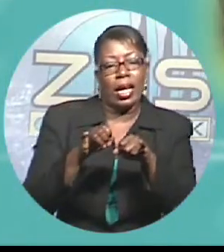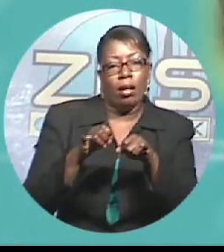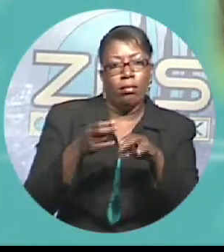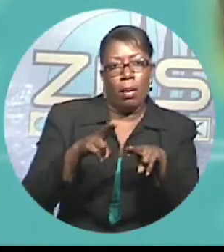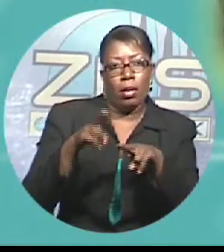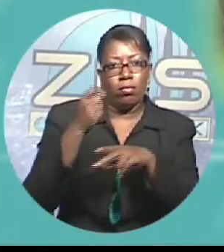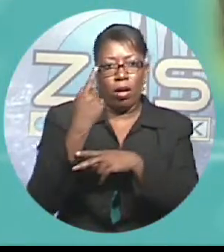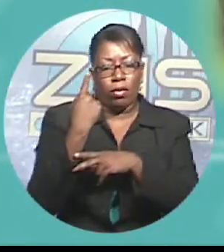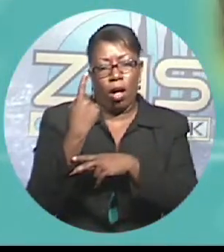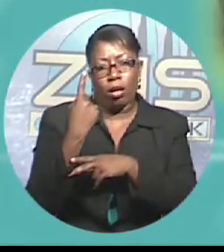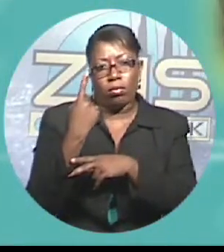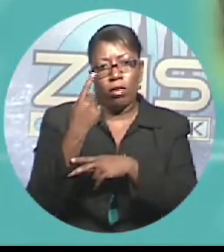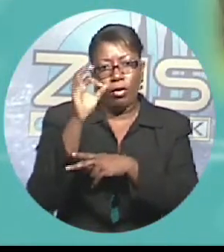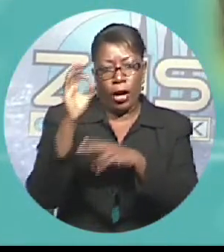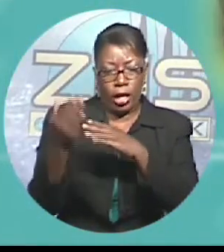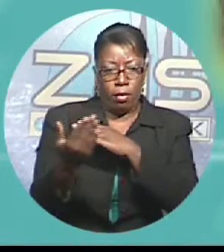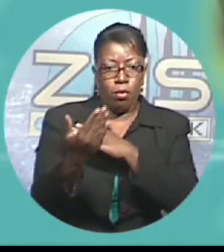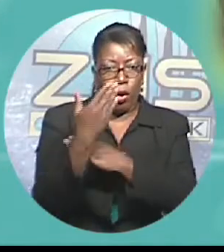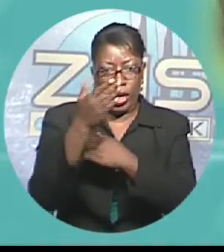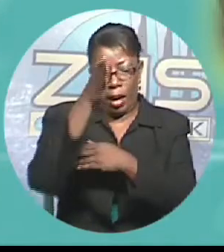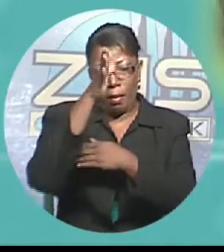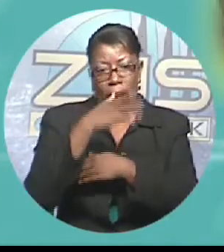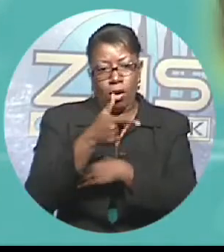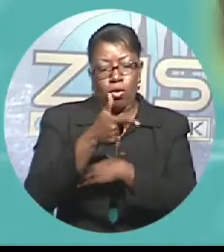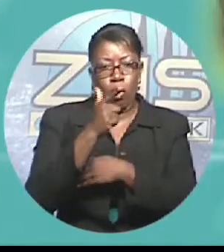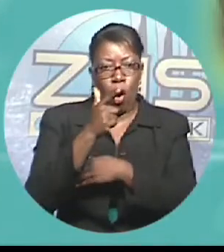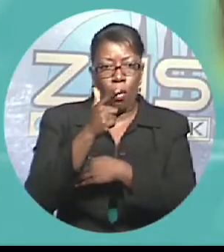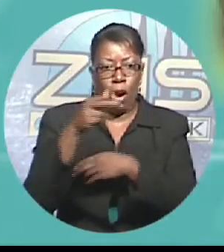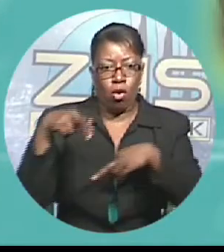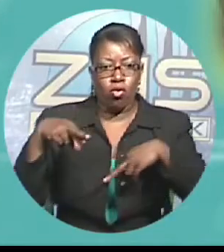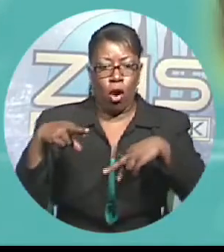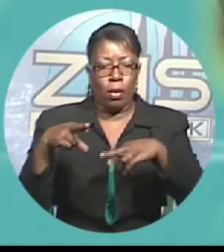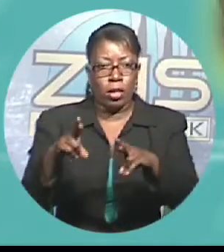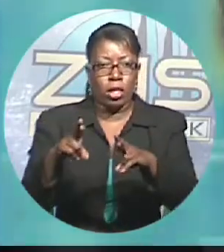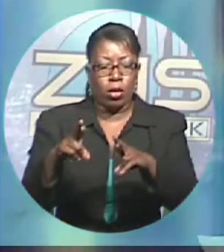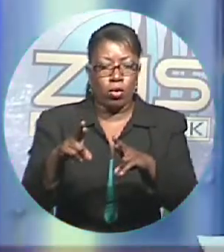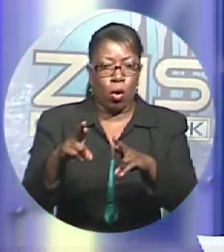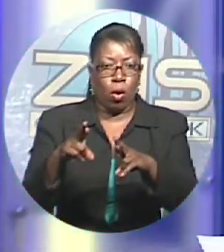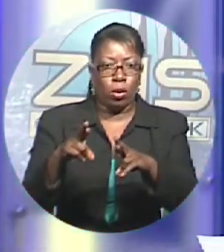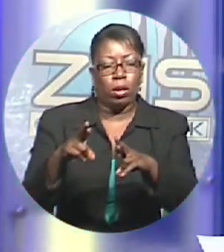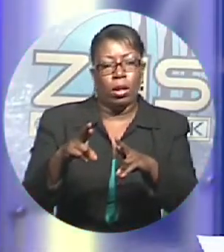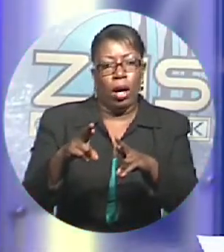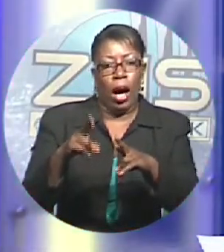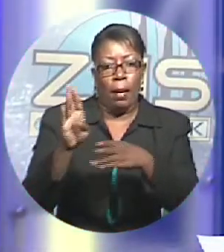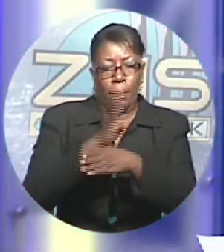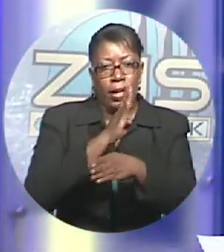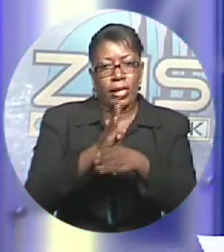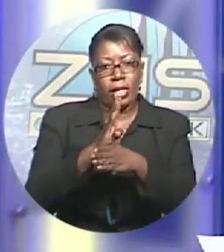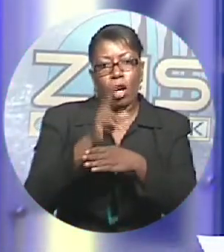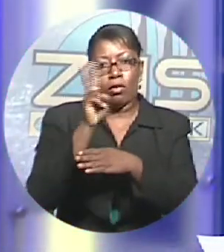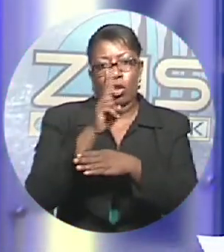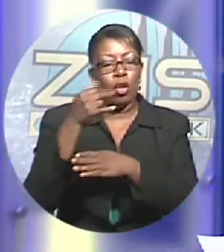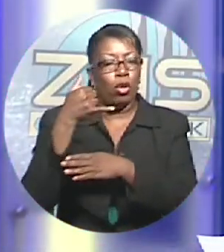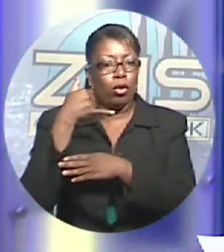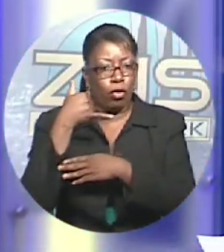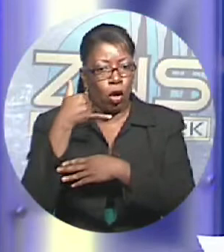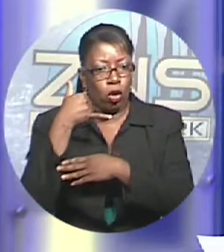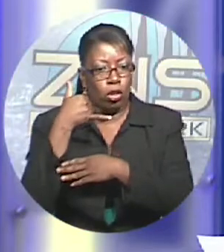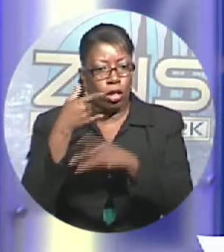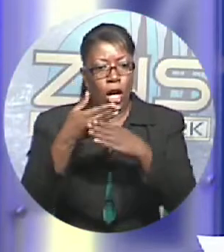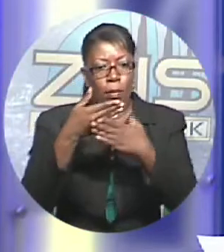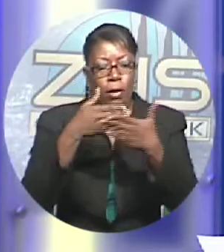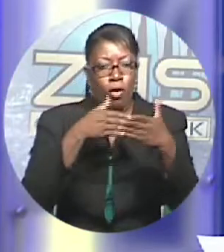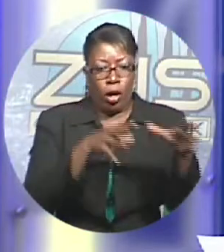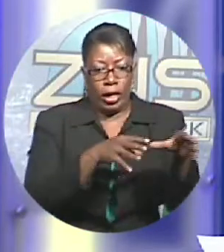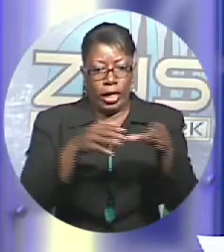Friday morning when a man armed with a handgun robbed a Robinson Road business of two cellular phones before fleeing on a bicycle. Two